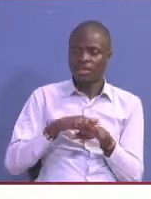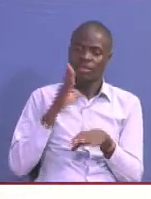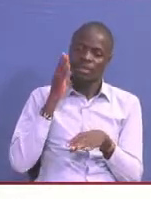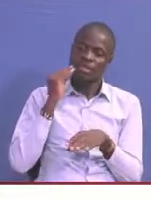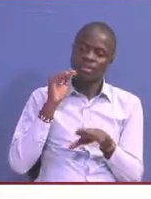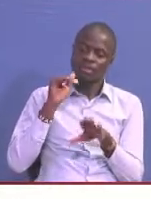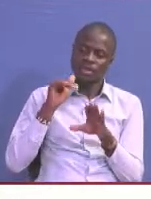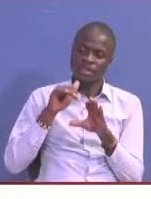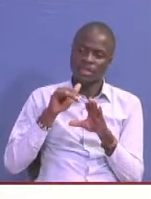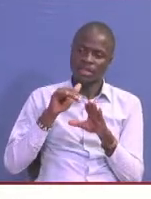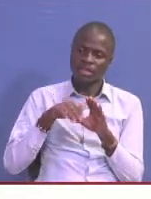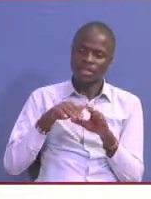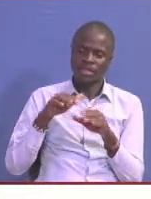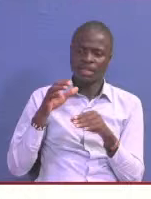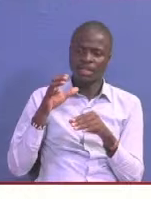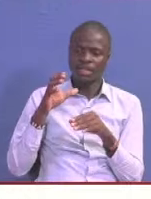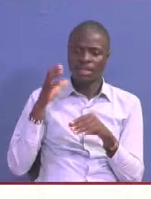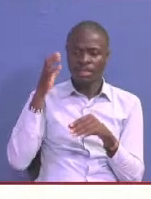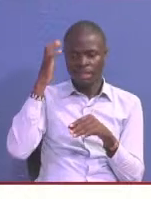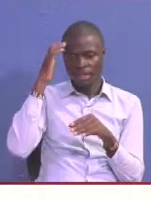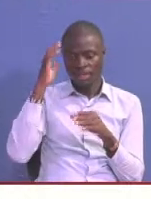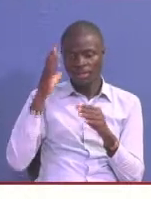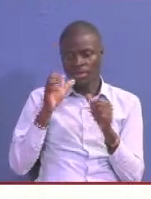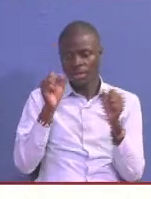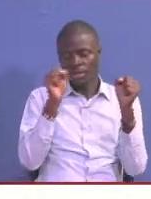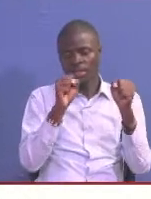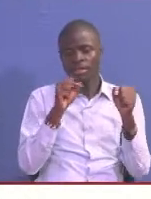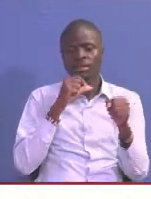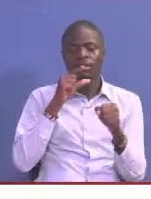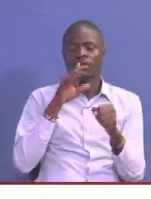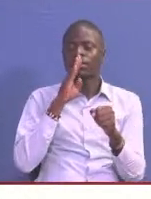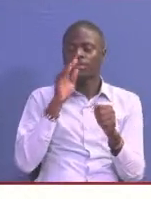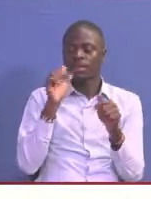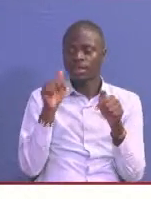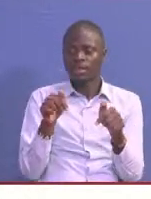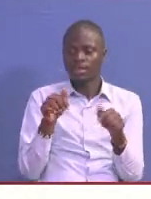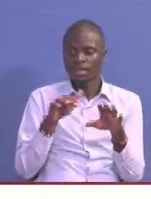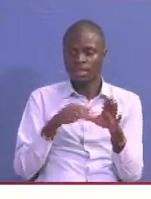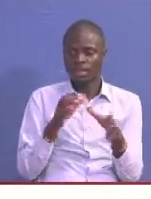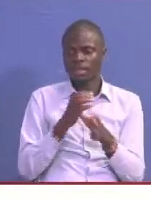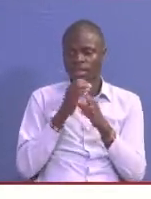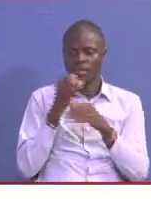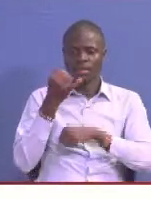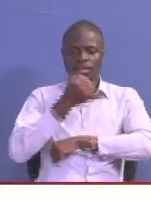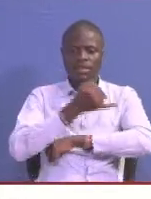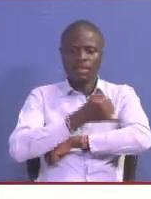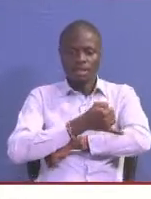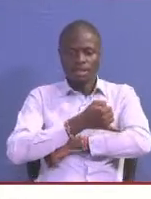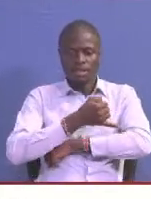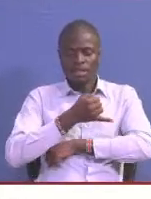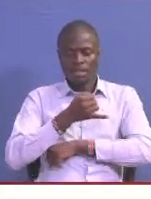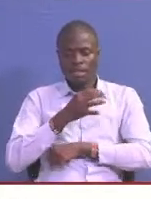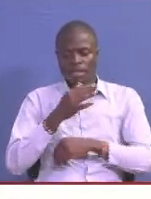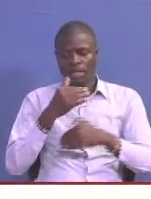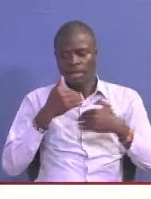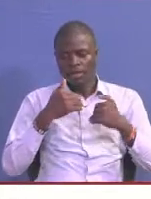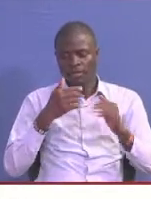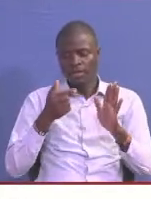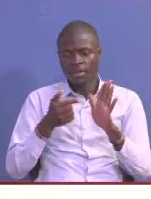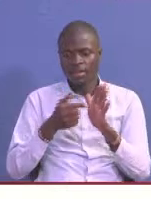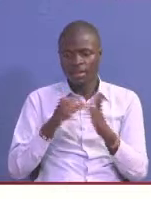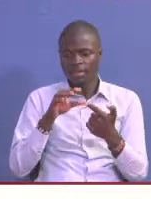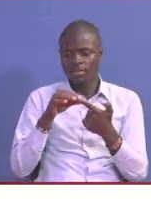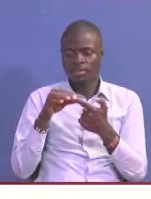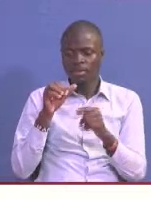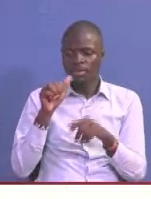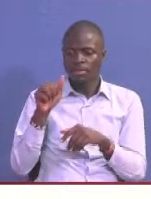education system. And I believe that him being here in our institution and holding that position, he